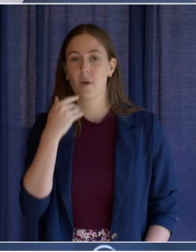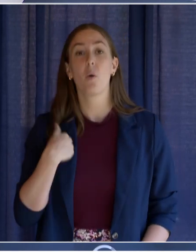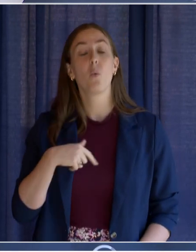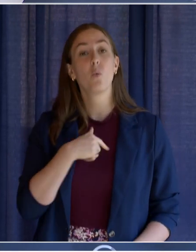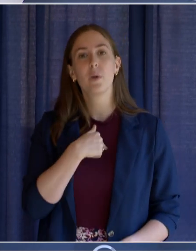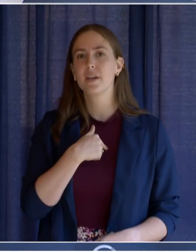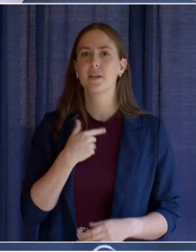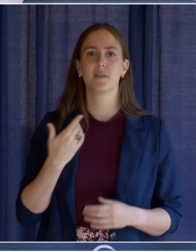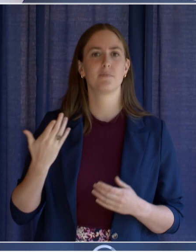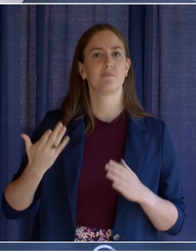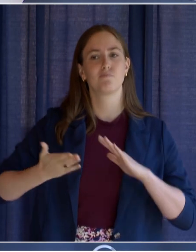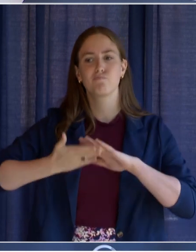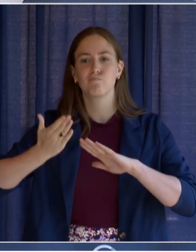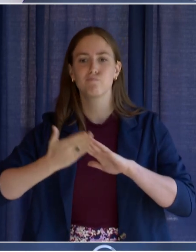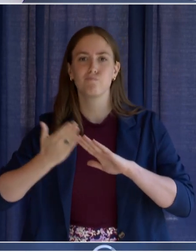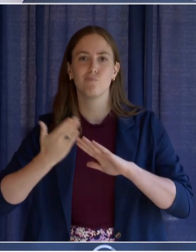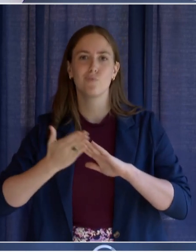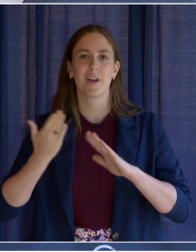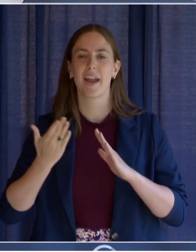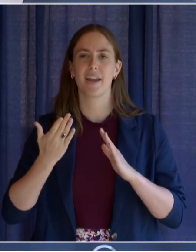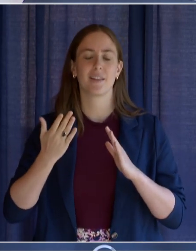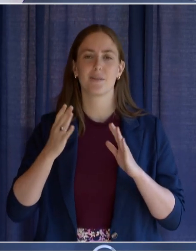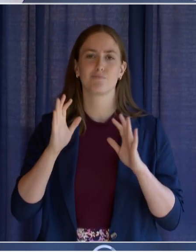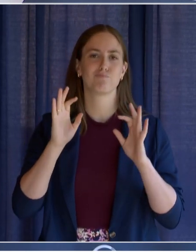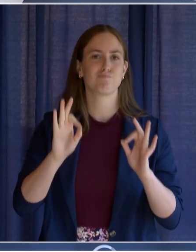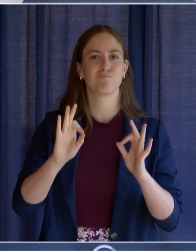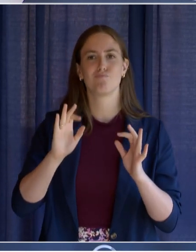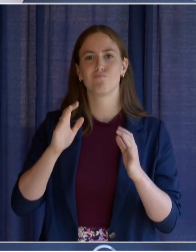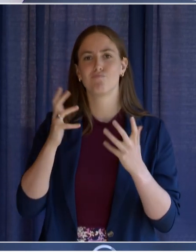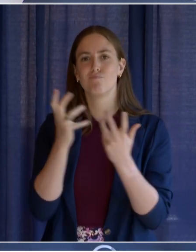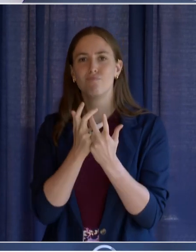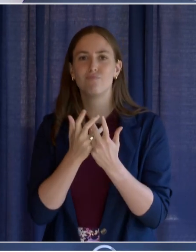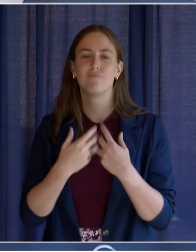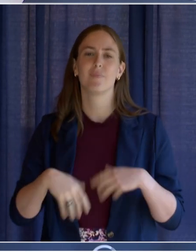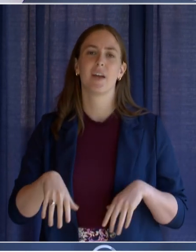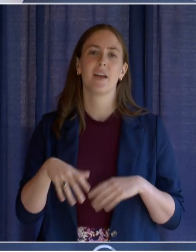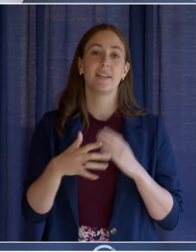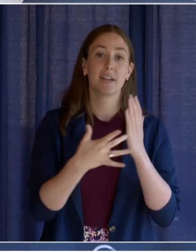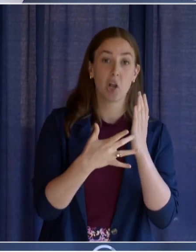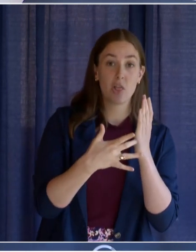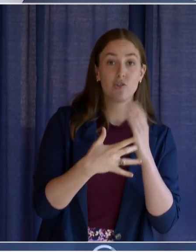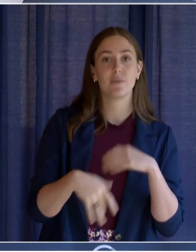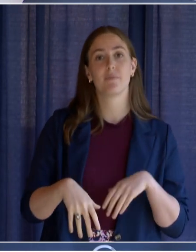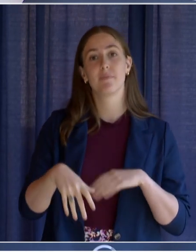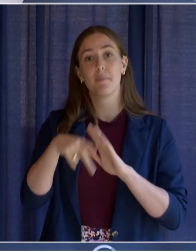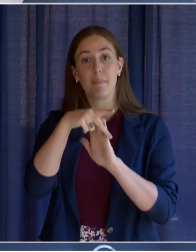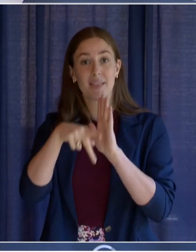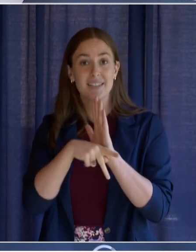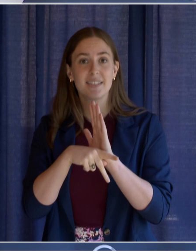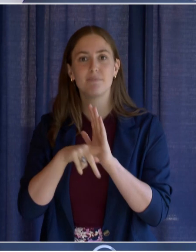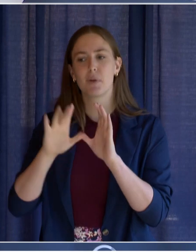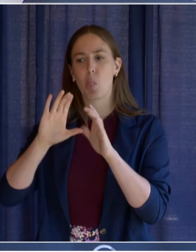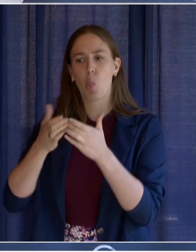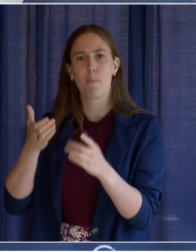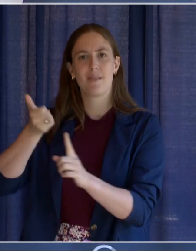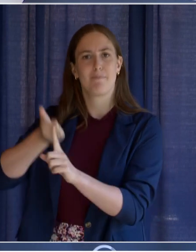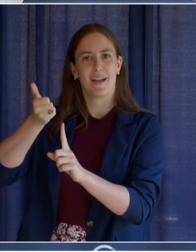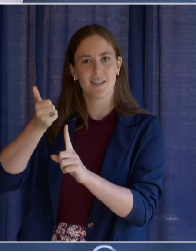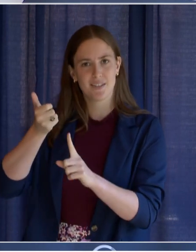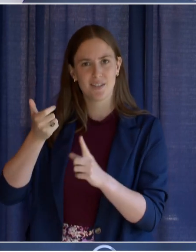nexus of technology, policy, and having a global impact. And there's